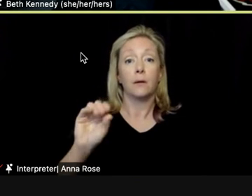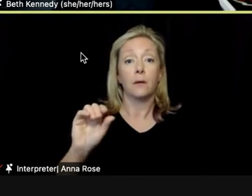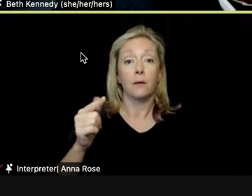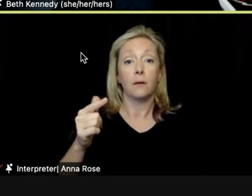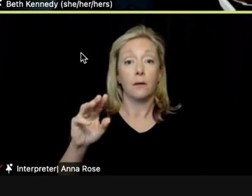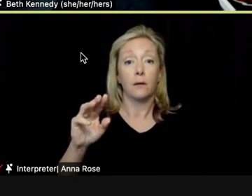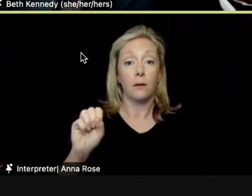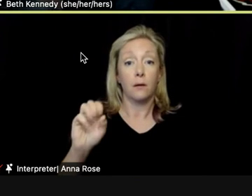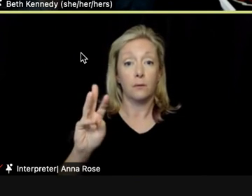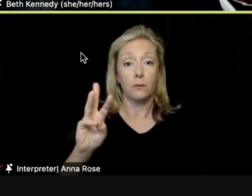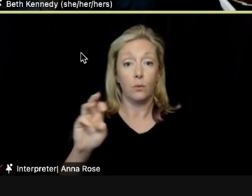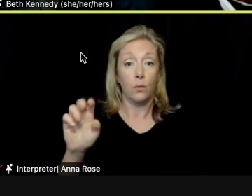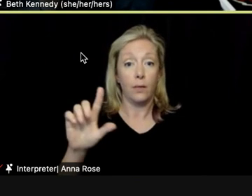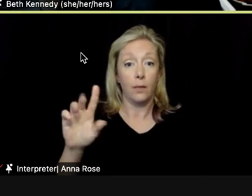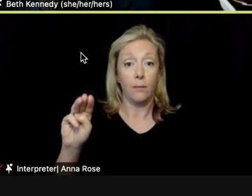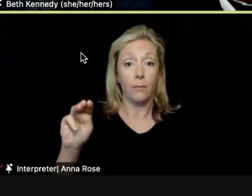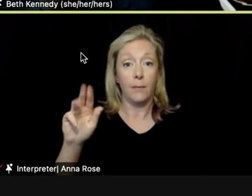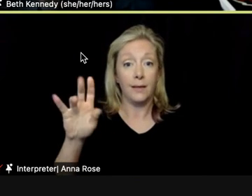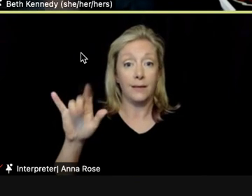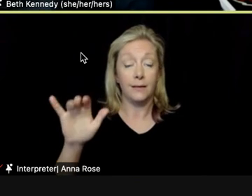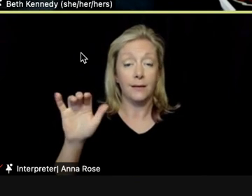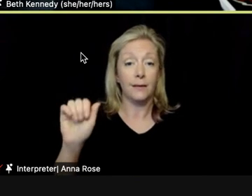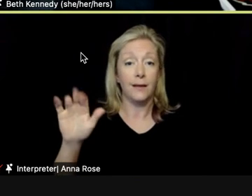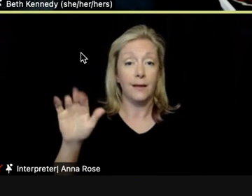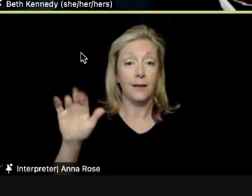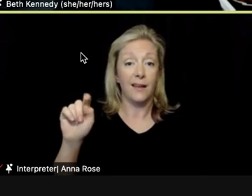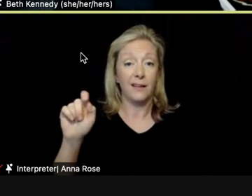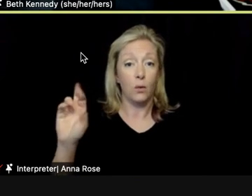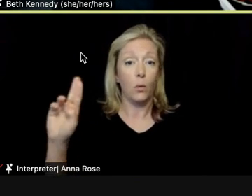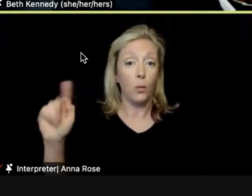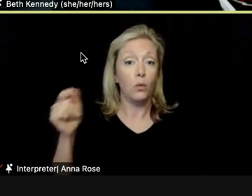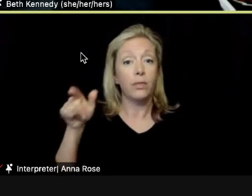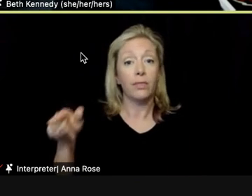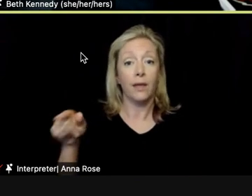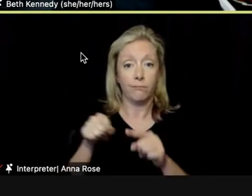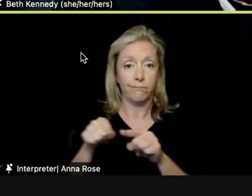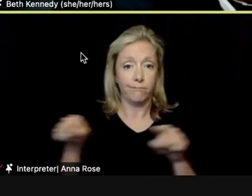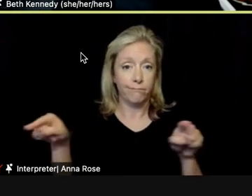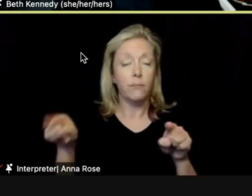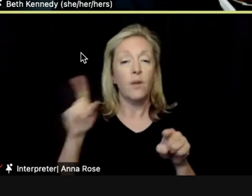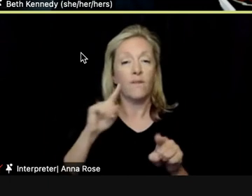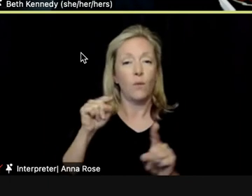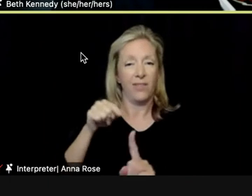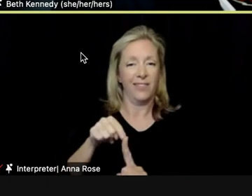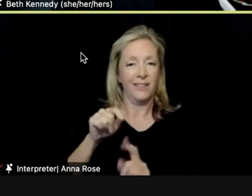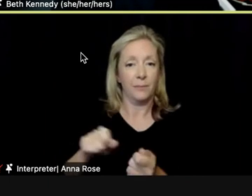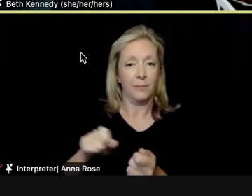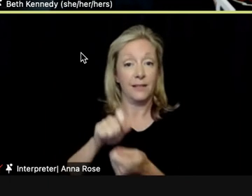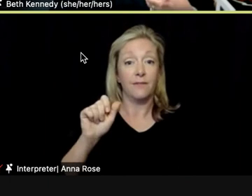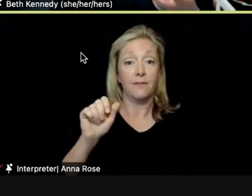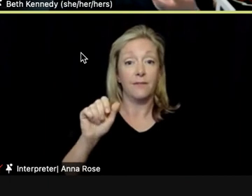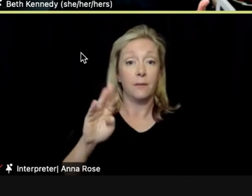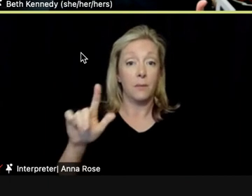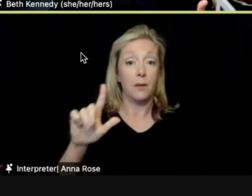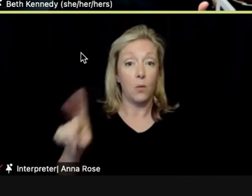cogswellmacyact.org, and it's a website dedicated to just this legislation. And